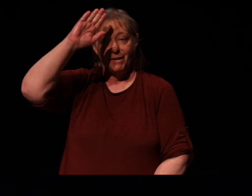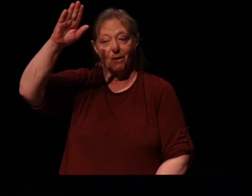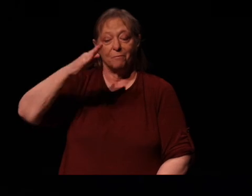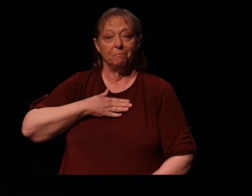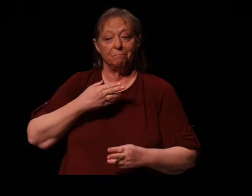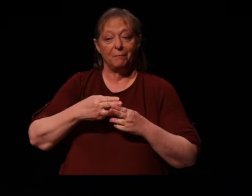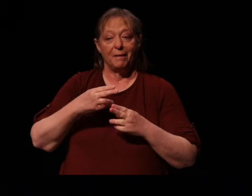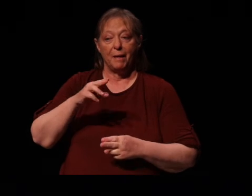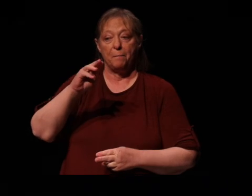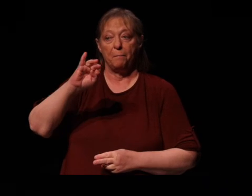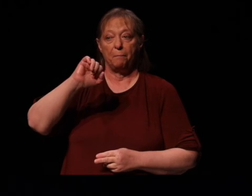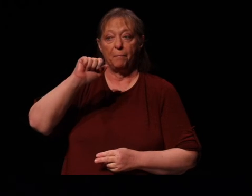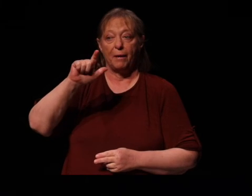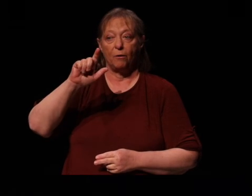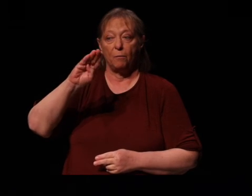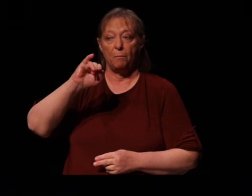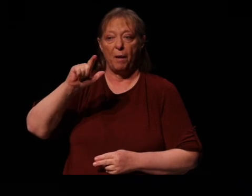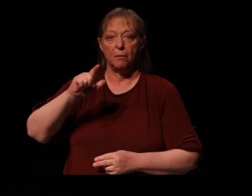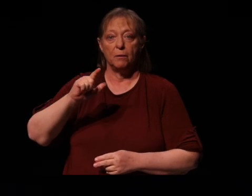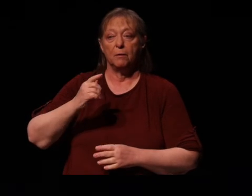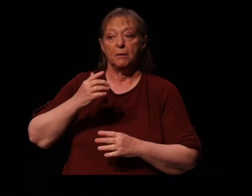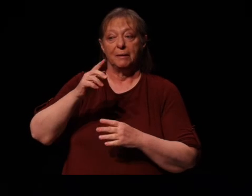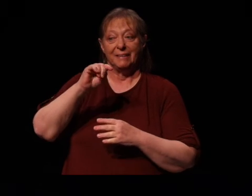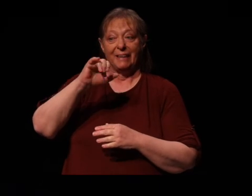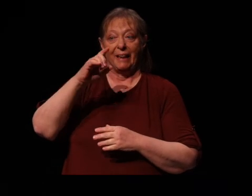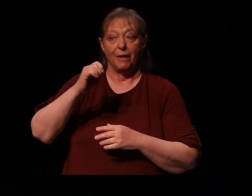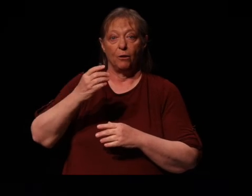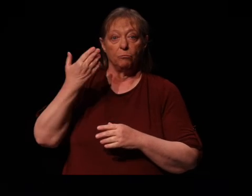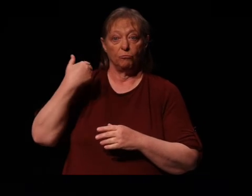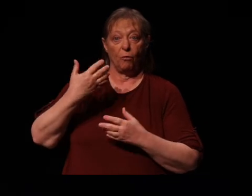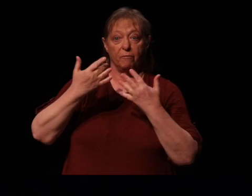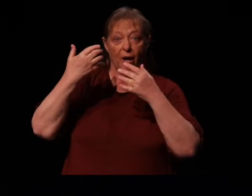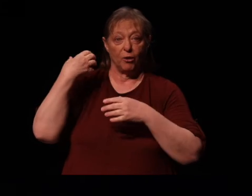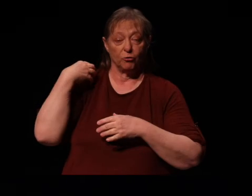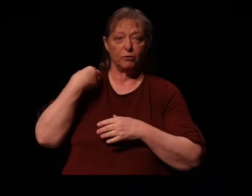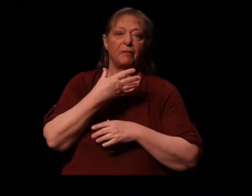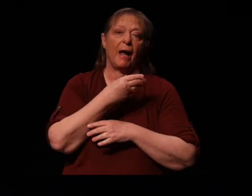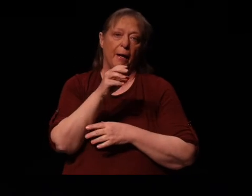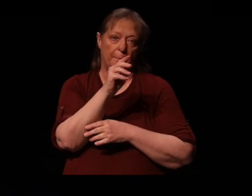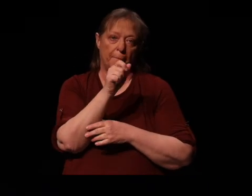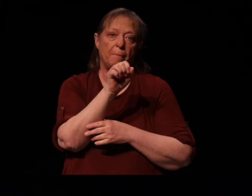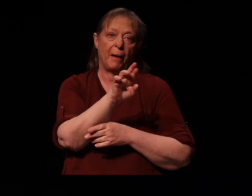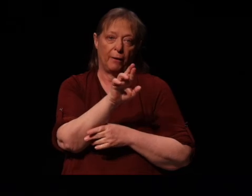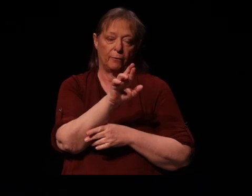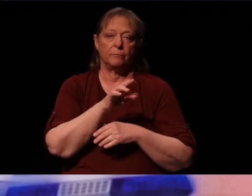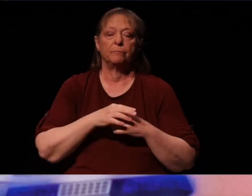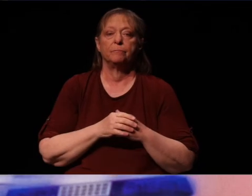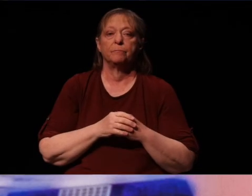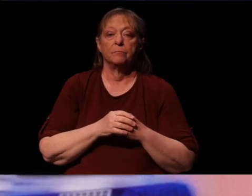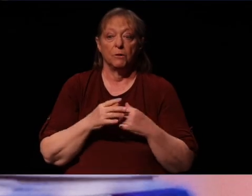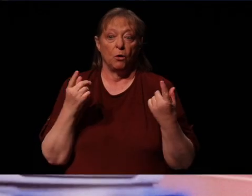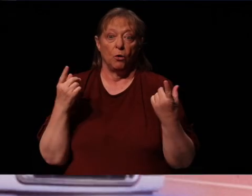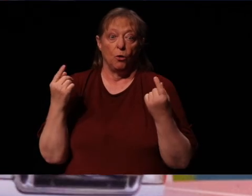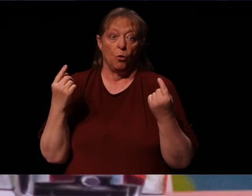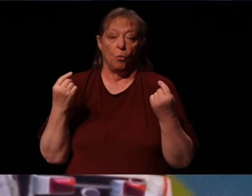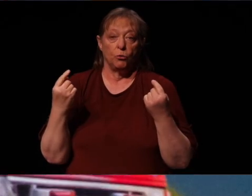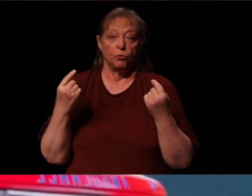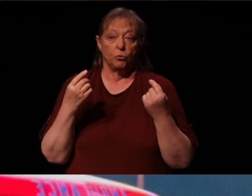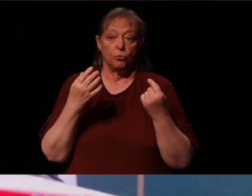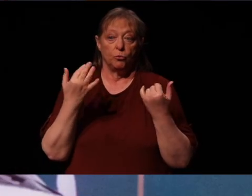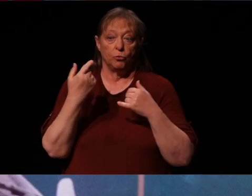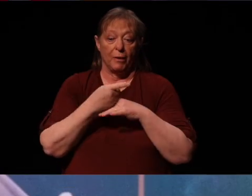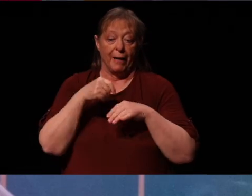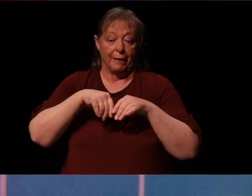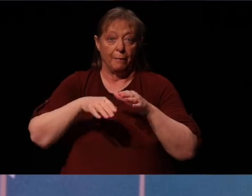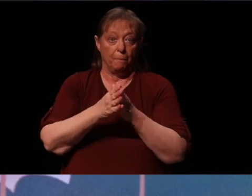Hello, I'm Michael Bell, former fire chief of the city of Toledo and former mayor. What we're going to